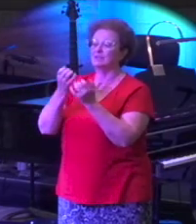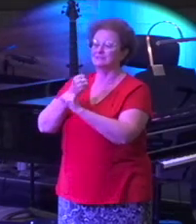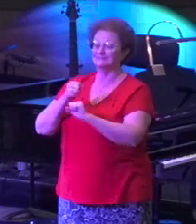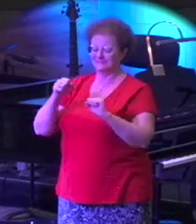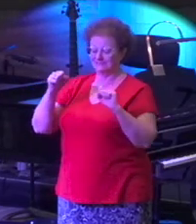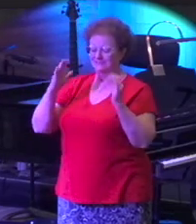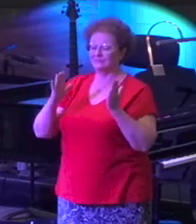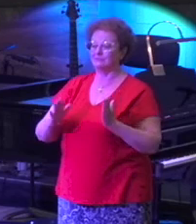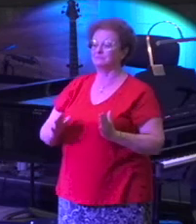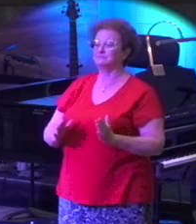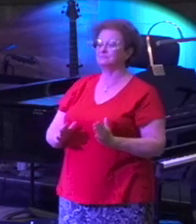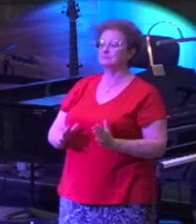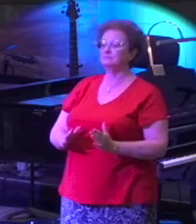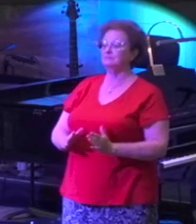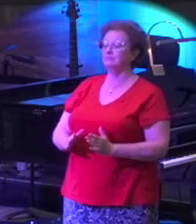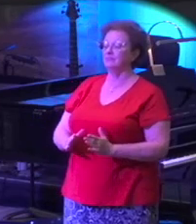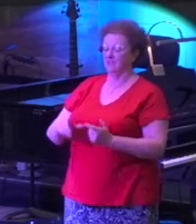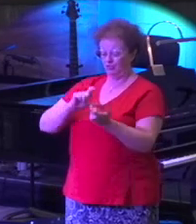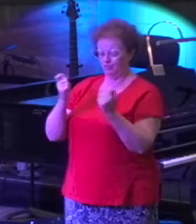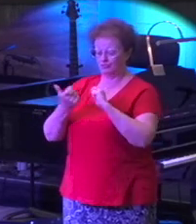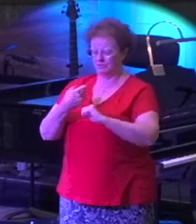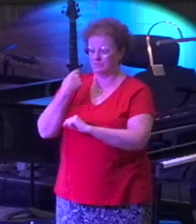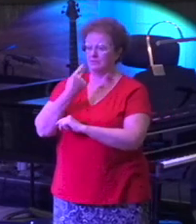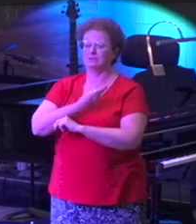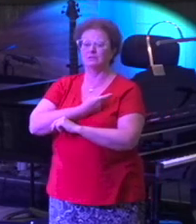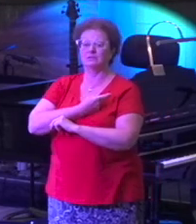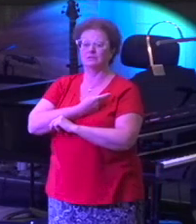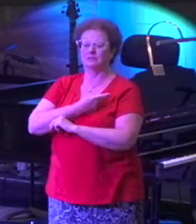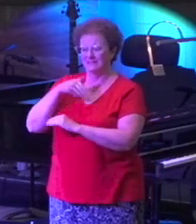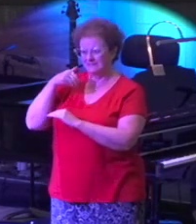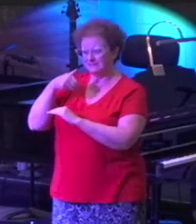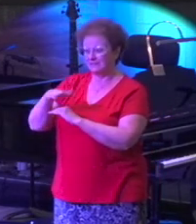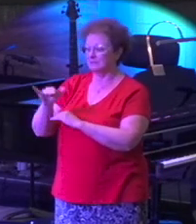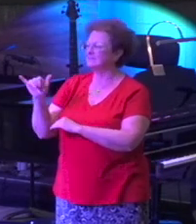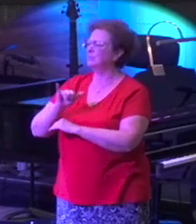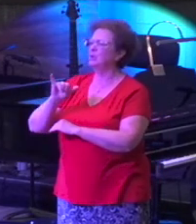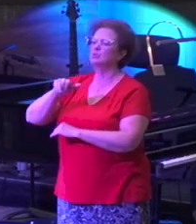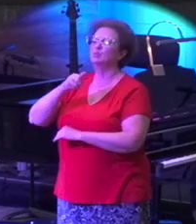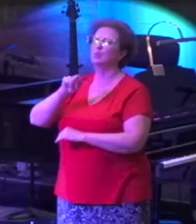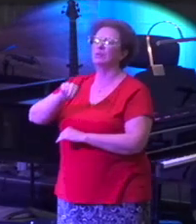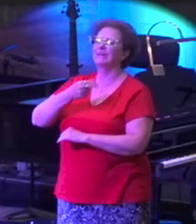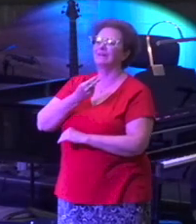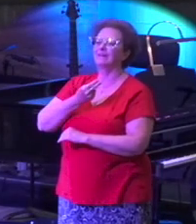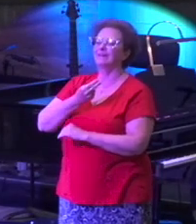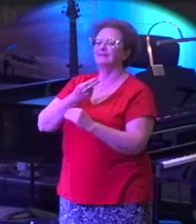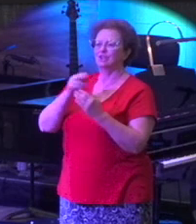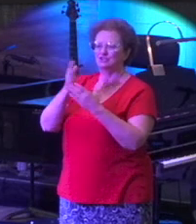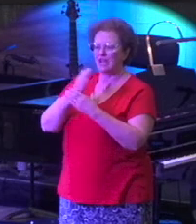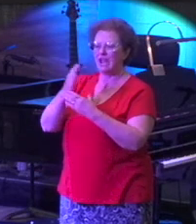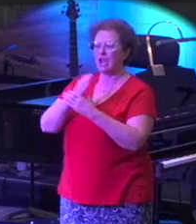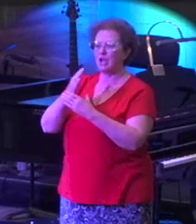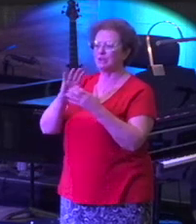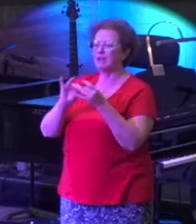the means by which you are turned around and sent out like Jonah with a message to share with